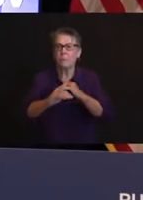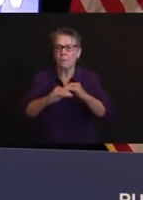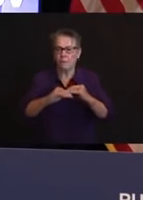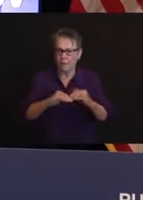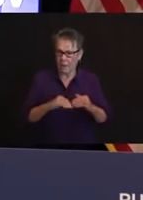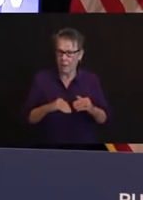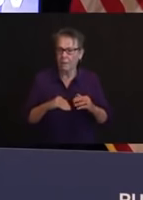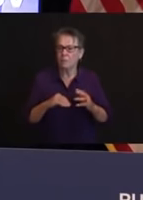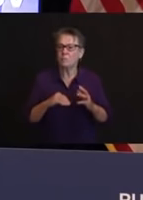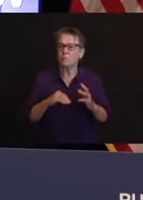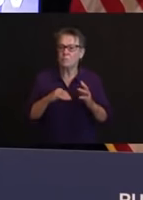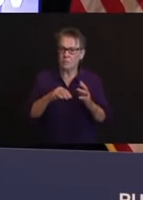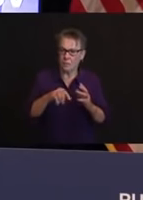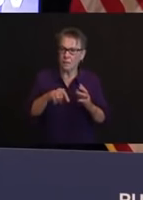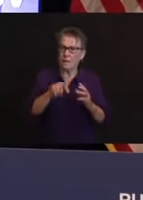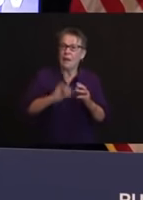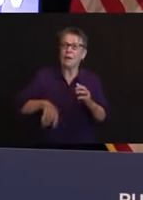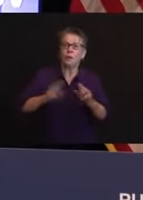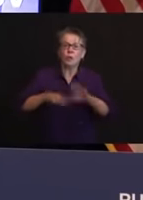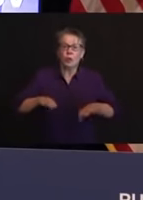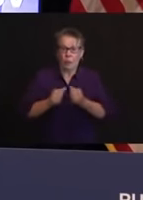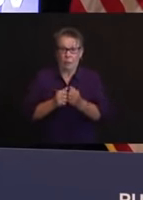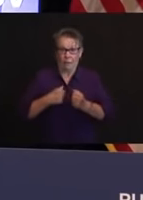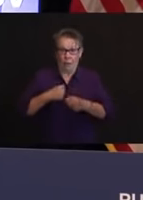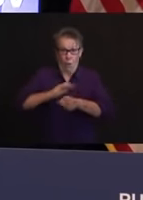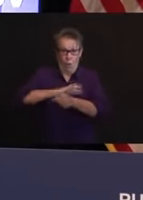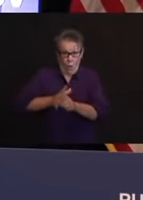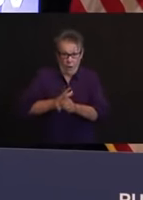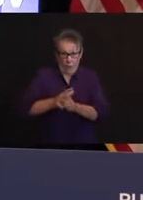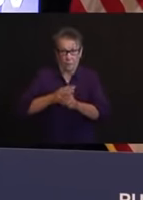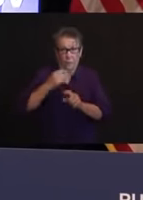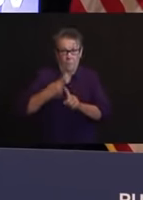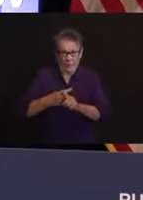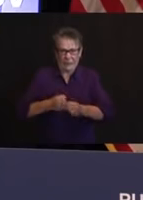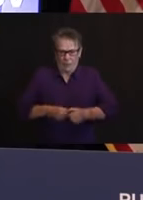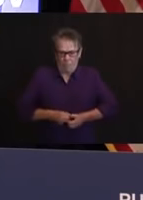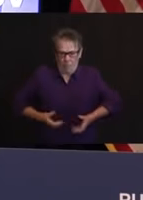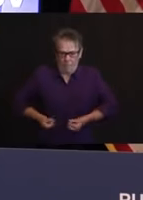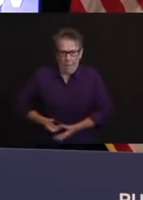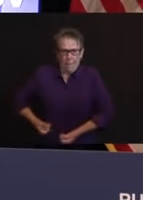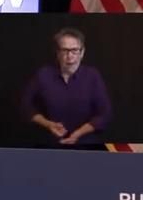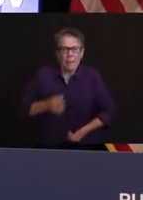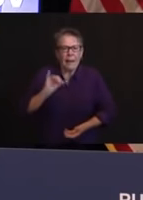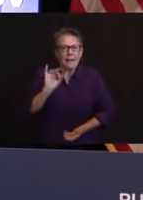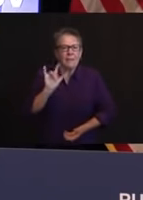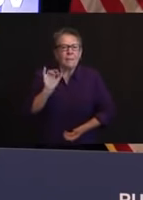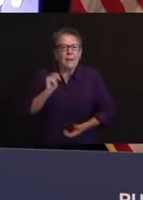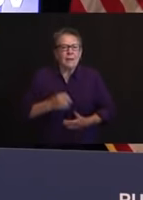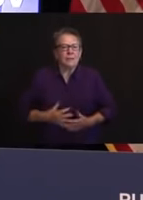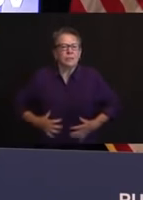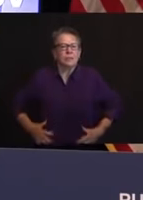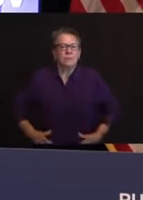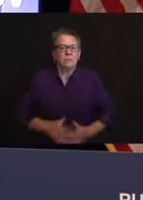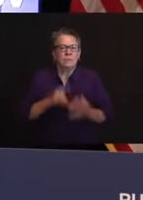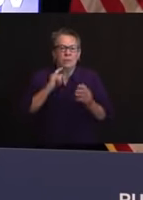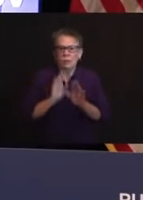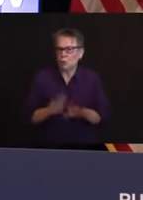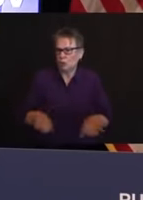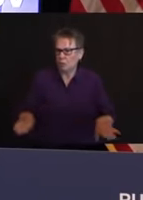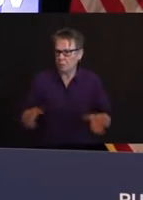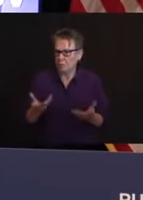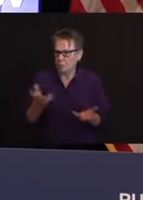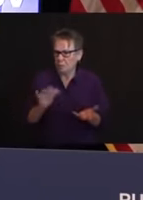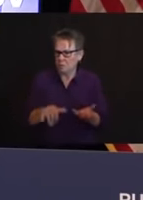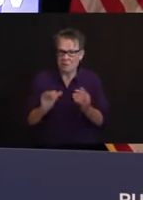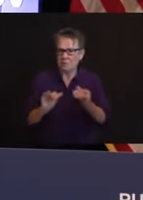were positive for COVID-19. The governor reviewed the new cases and deaths reported. In terms of deaths, the